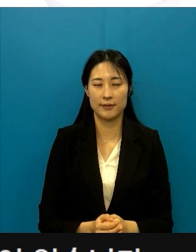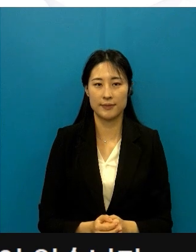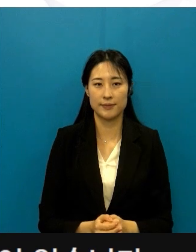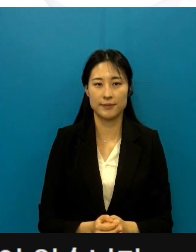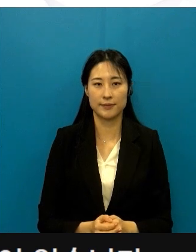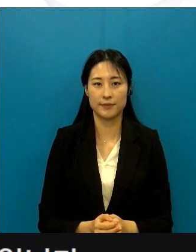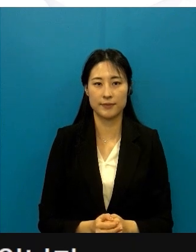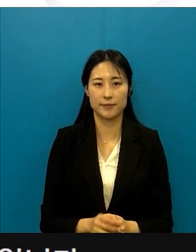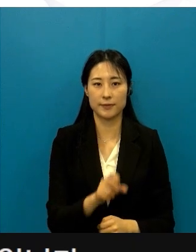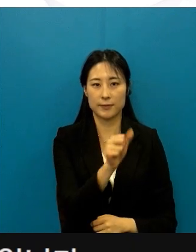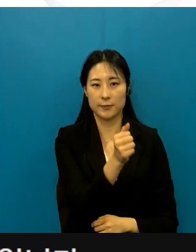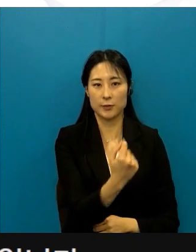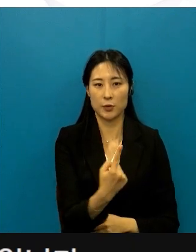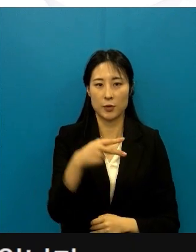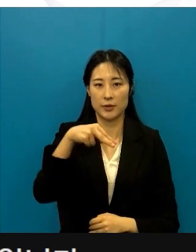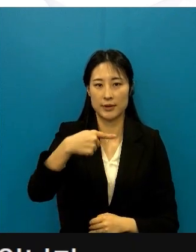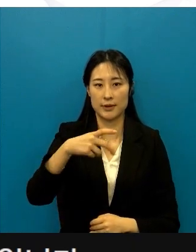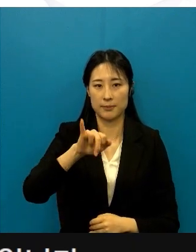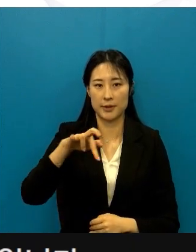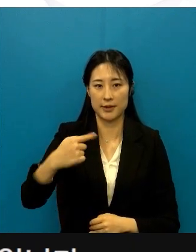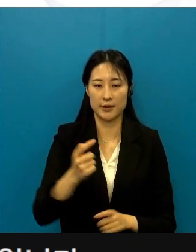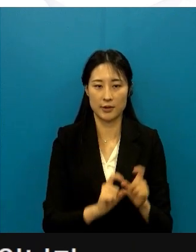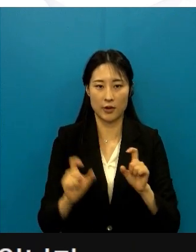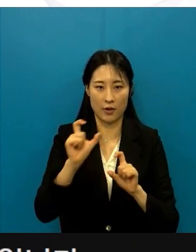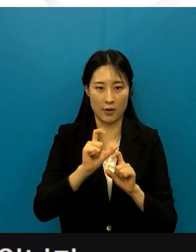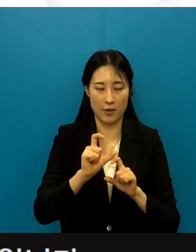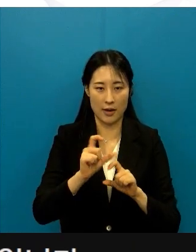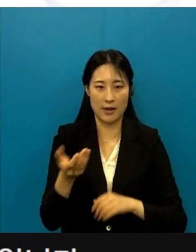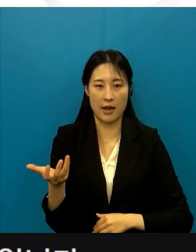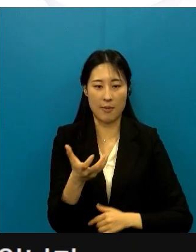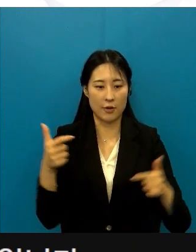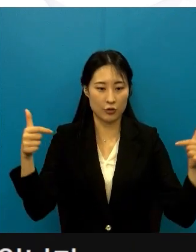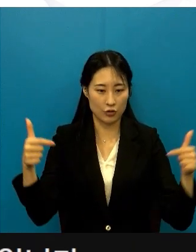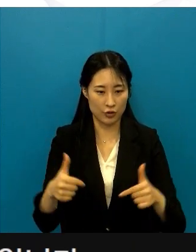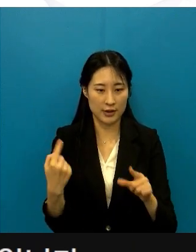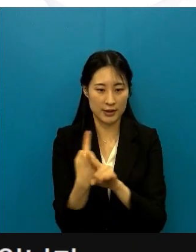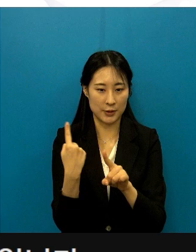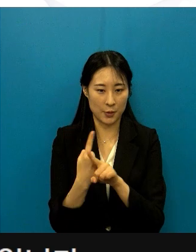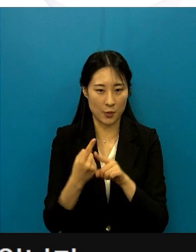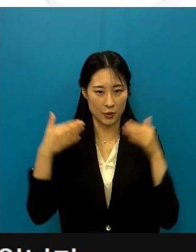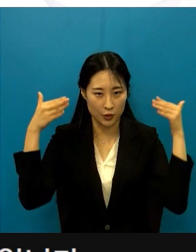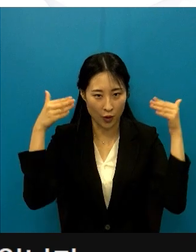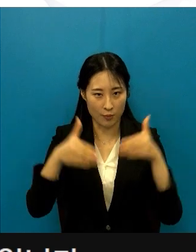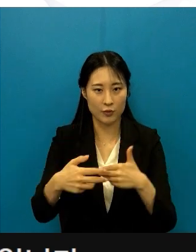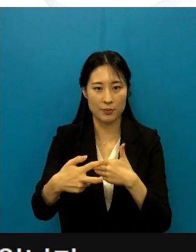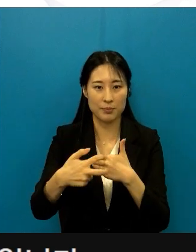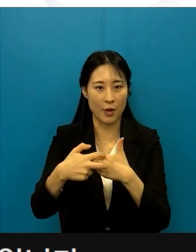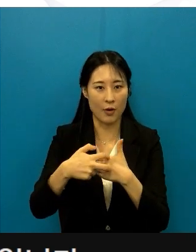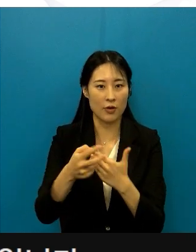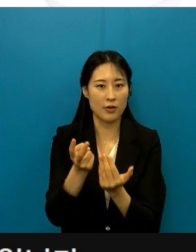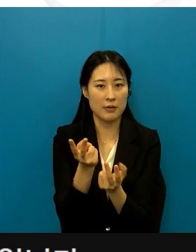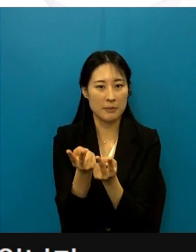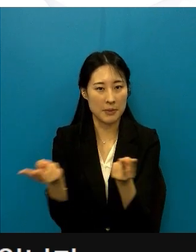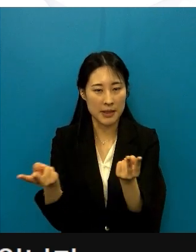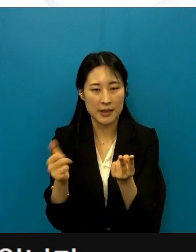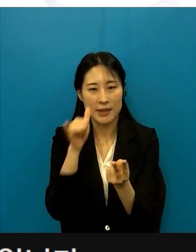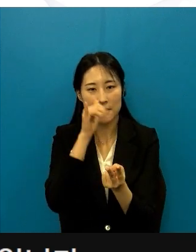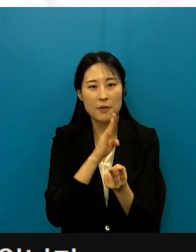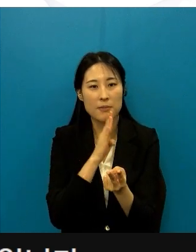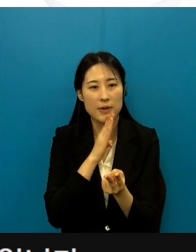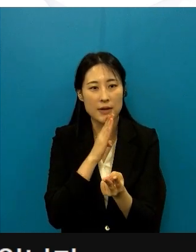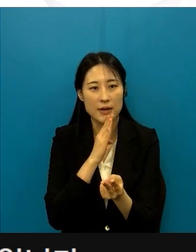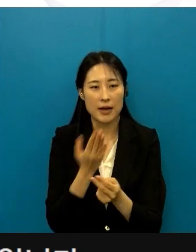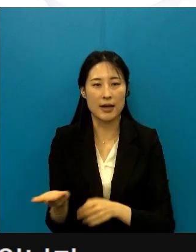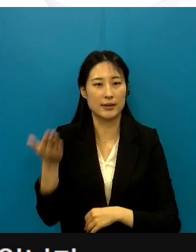also palliative care wings in some hospitals, There are mobile